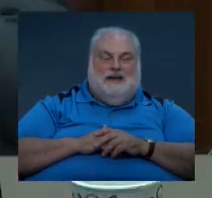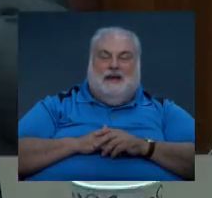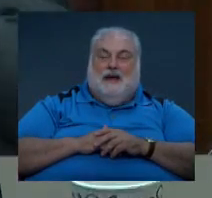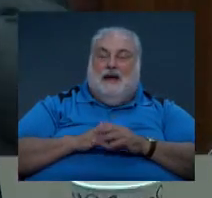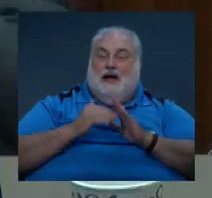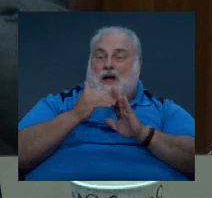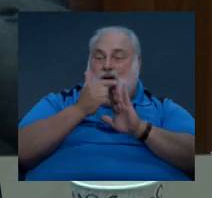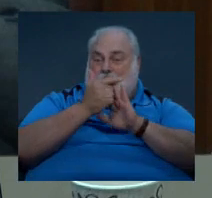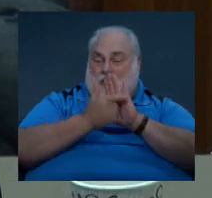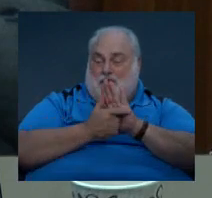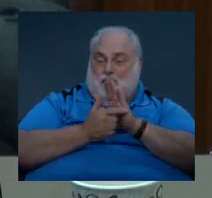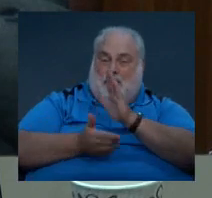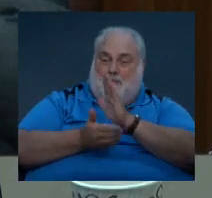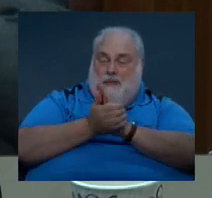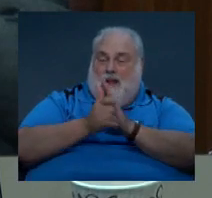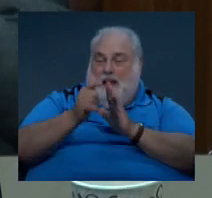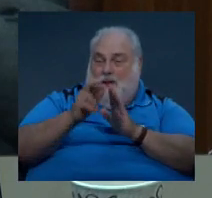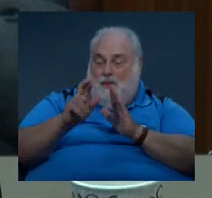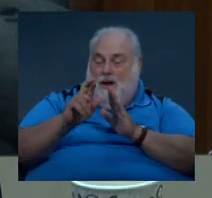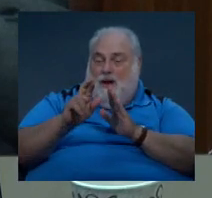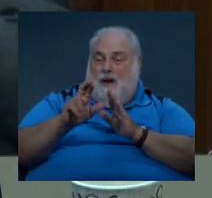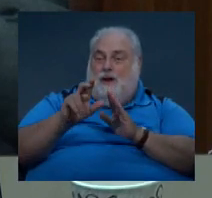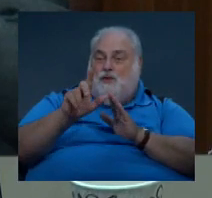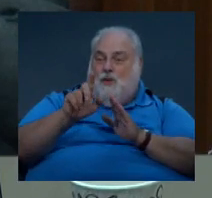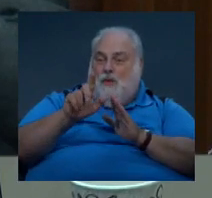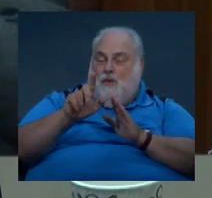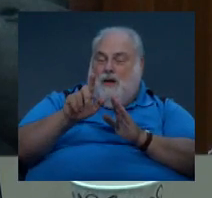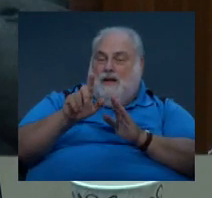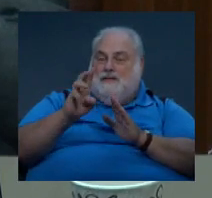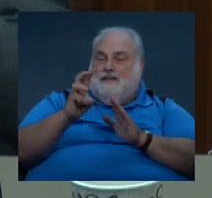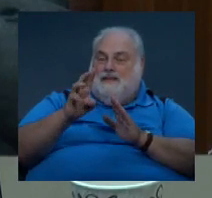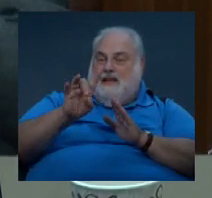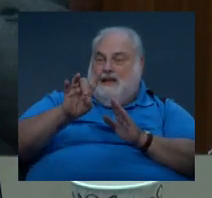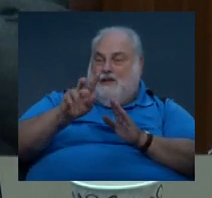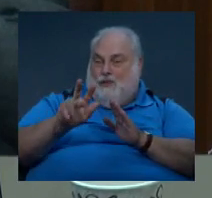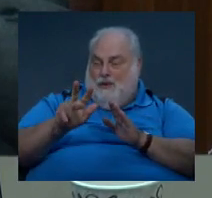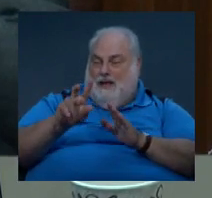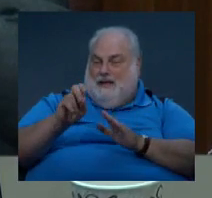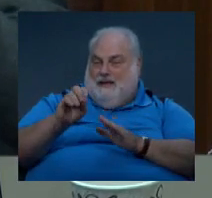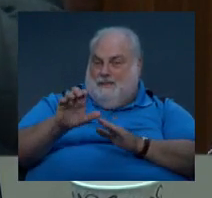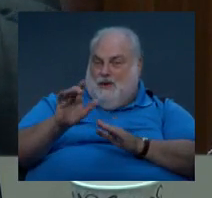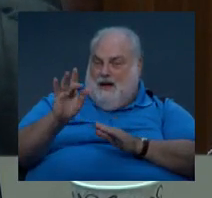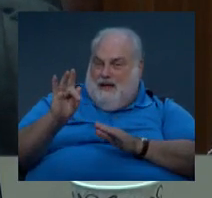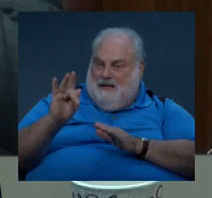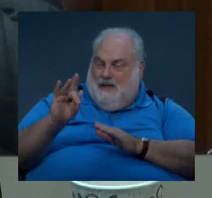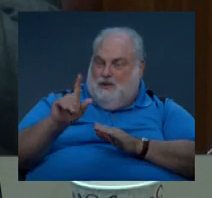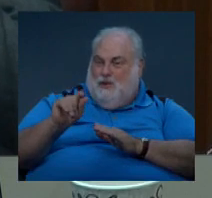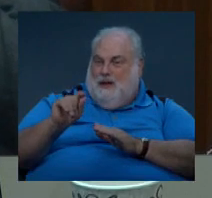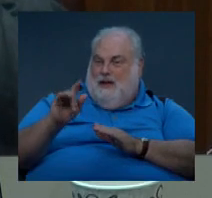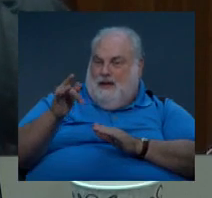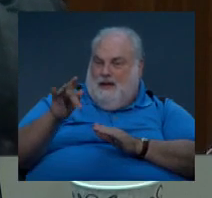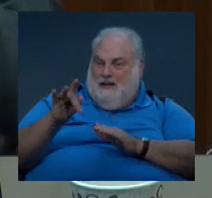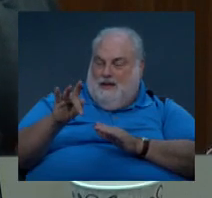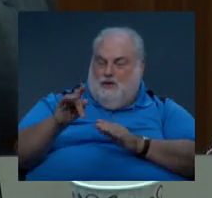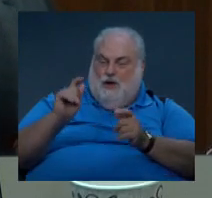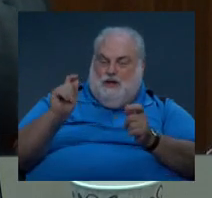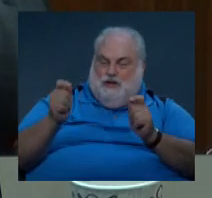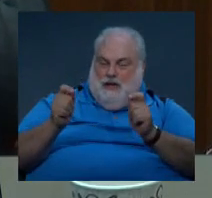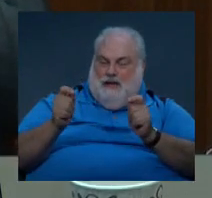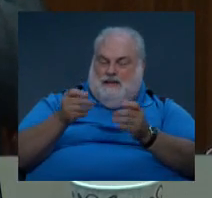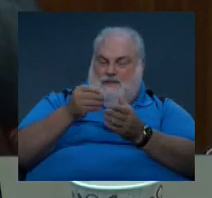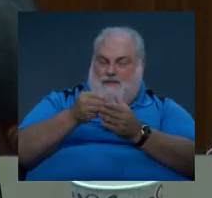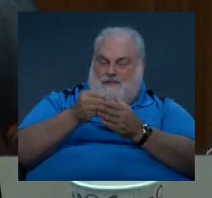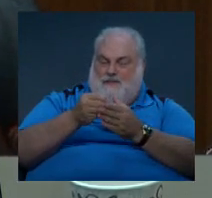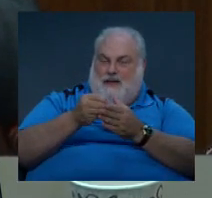An ordinance to amend Little Rock, Arkansas ordinance number 21,683 of December 18th, 2018, to adjust the fiscal